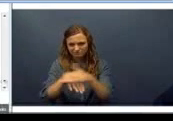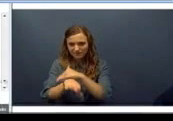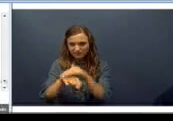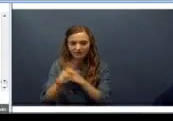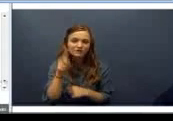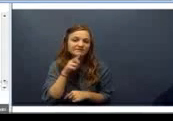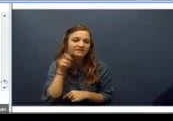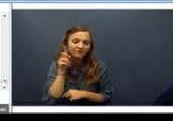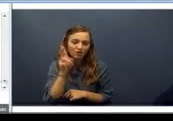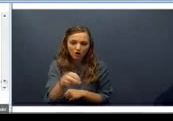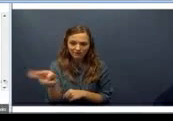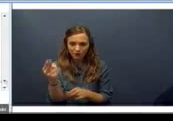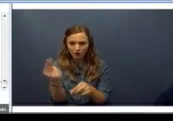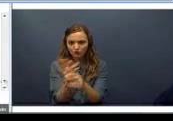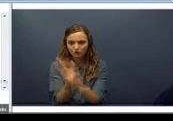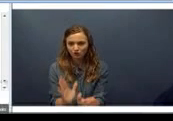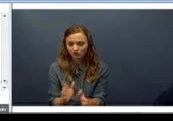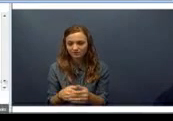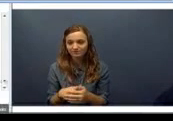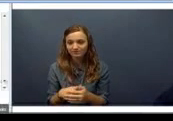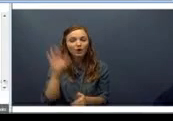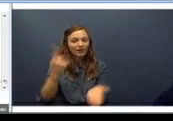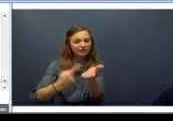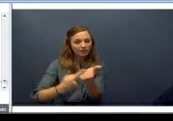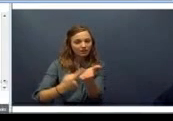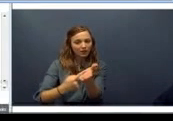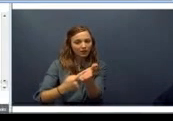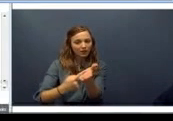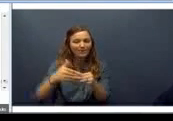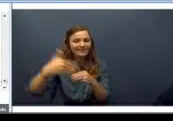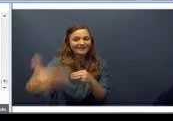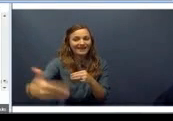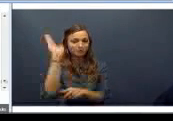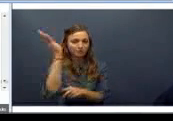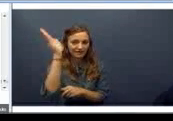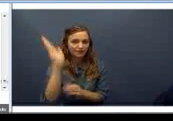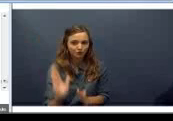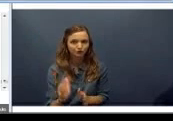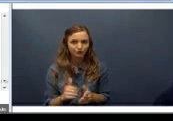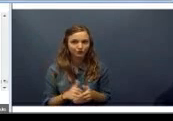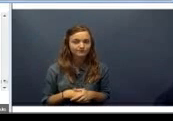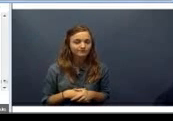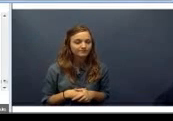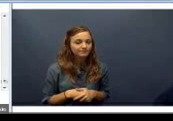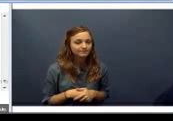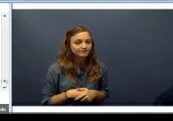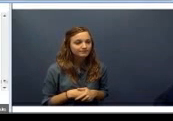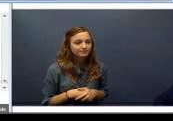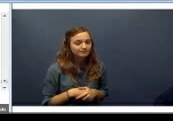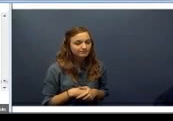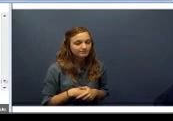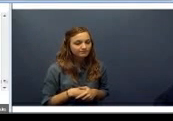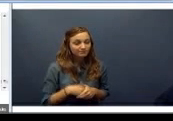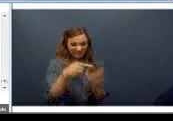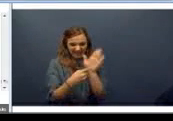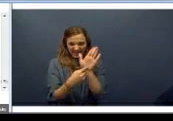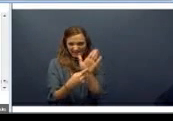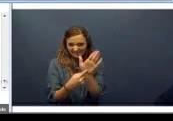content is going to be totally inaccessible to deaf and hard of hearing users. And you're going to hear more about that in our next presenter.